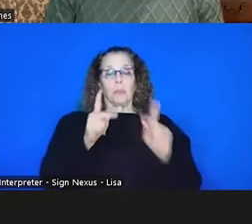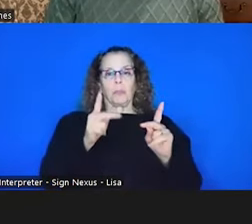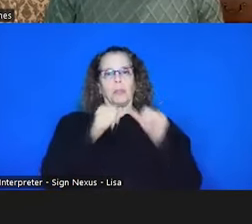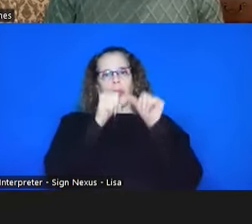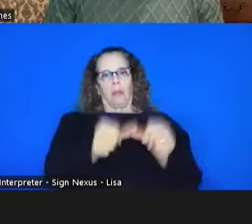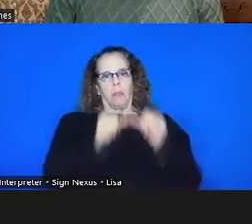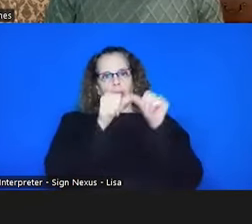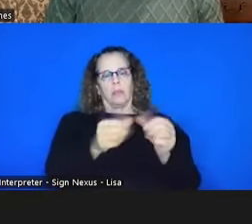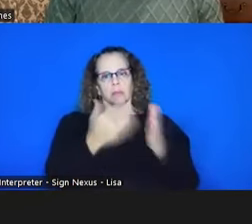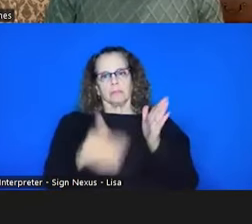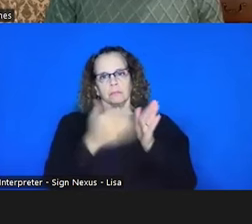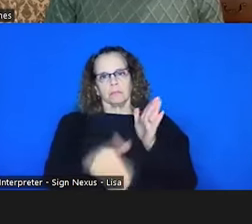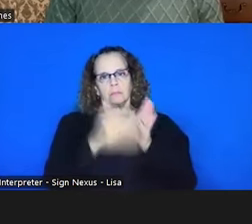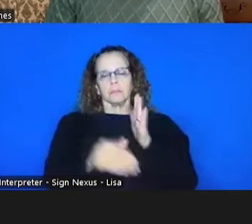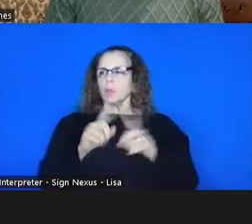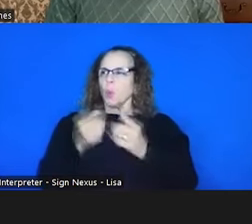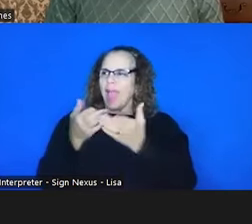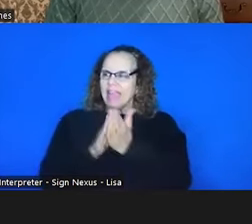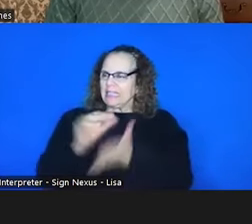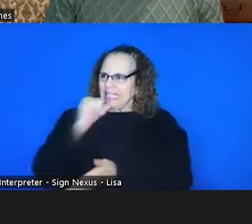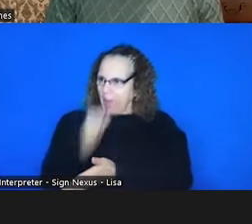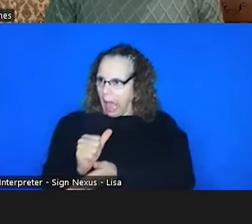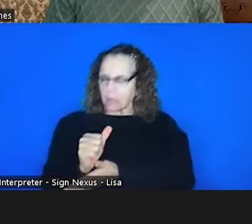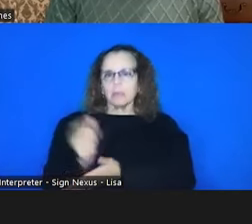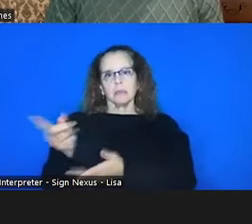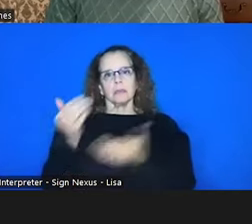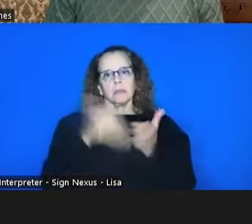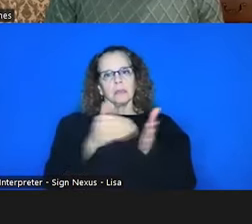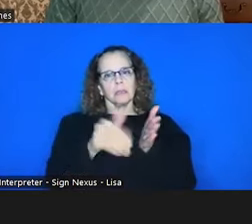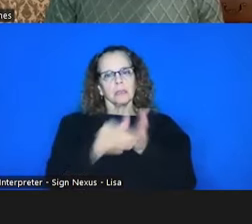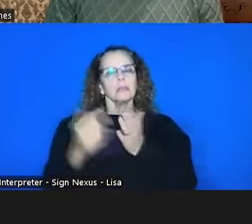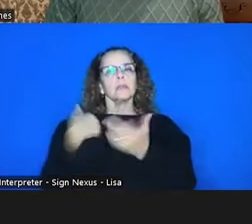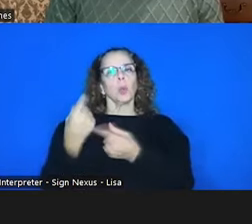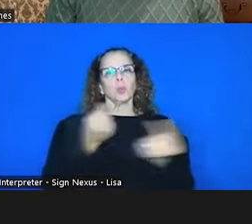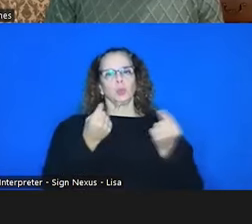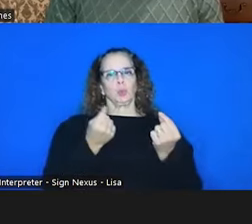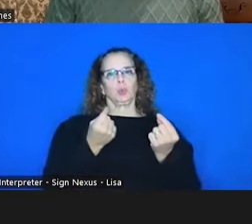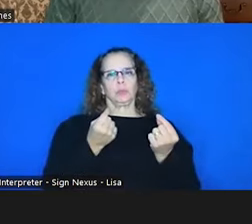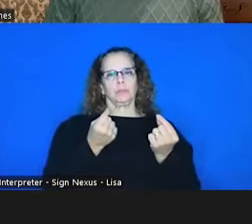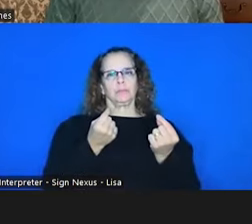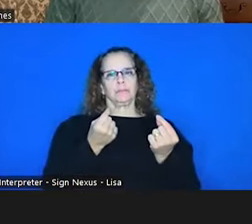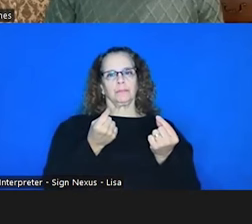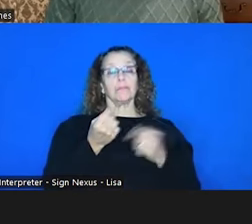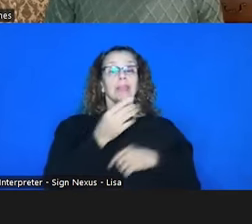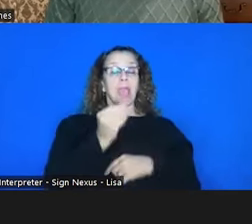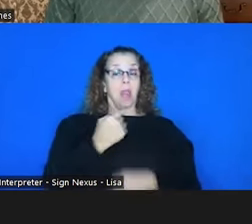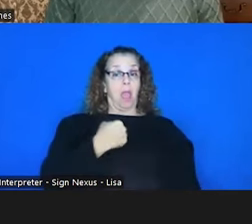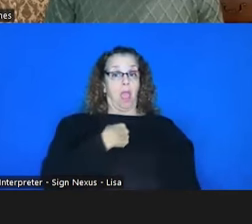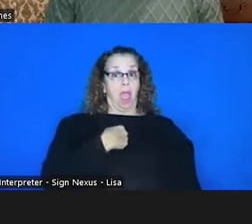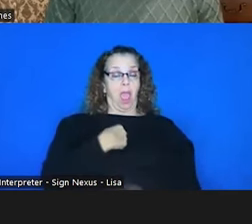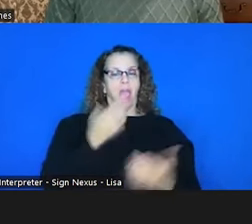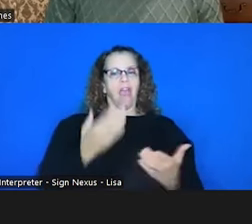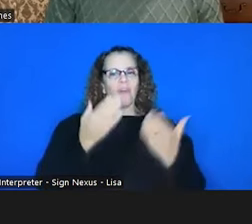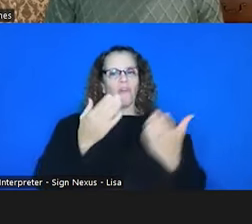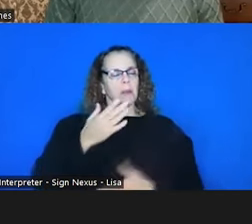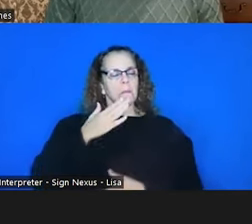asking them not to do. And so these are the things that we're going at. And also what I have done is I have offered my services. I'm a